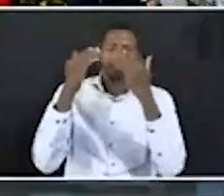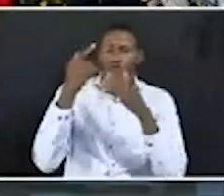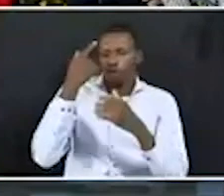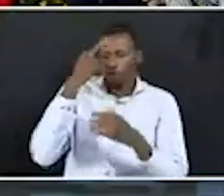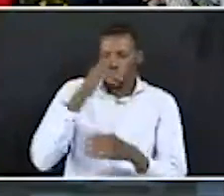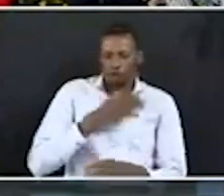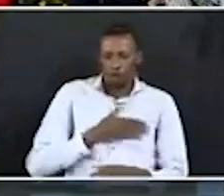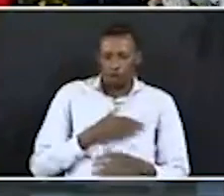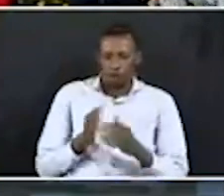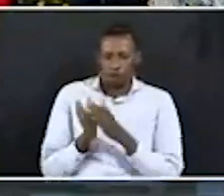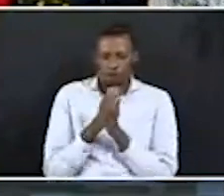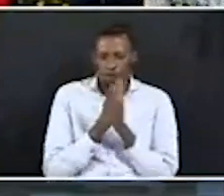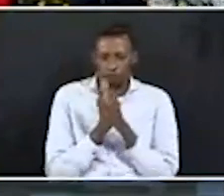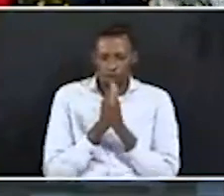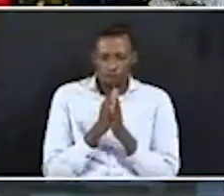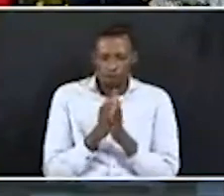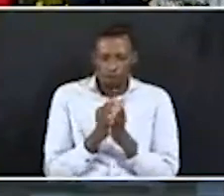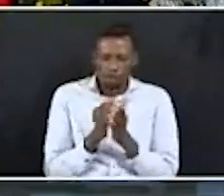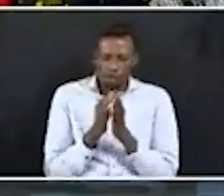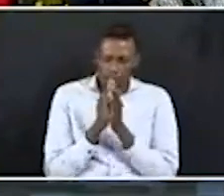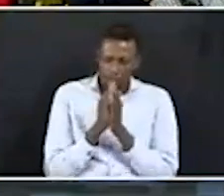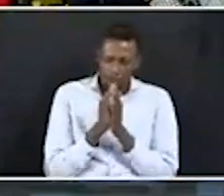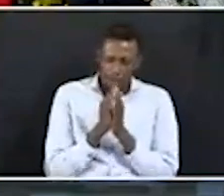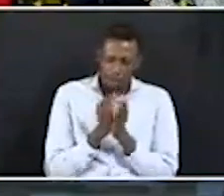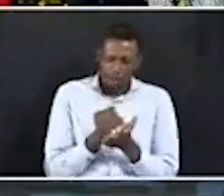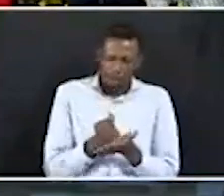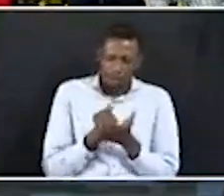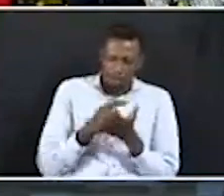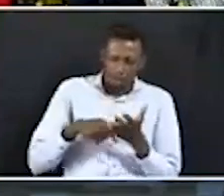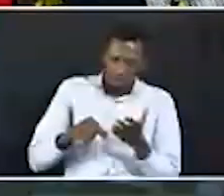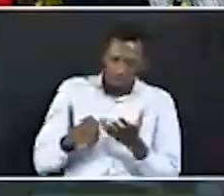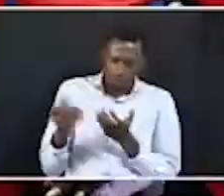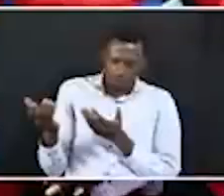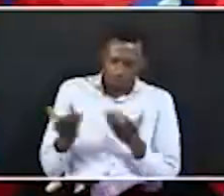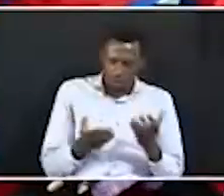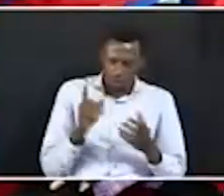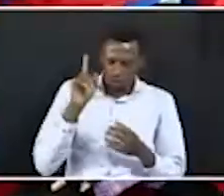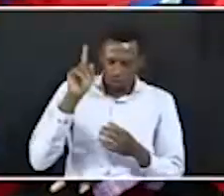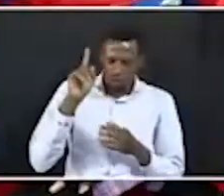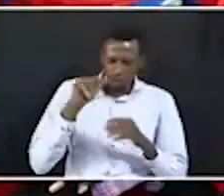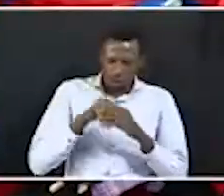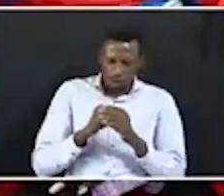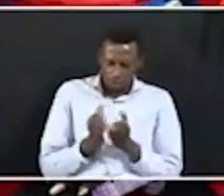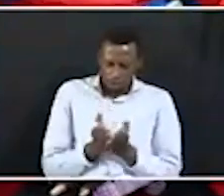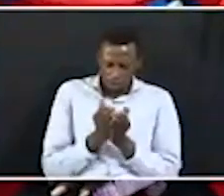We pray that you may help us to take you on our ride through the storms of life